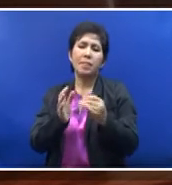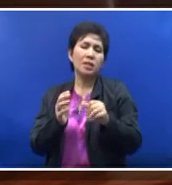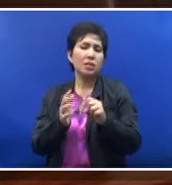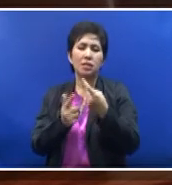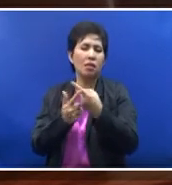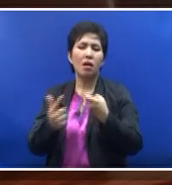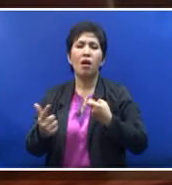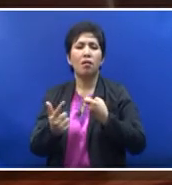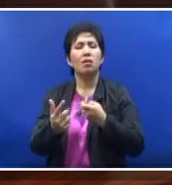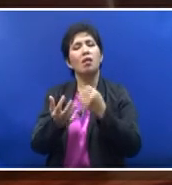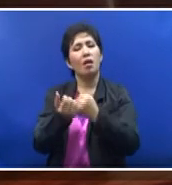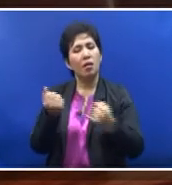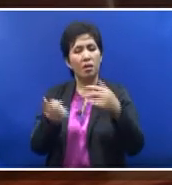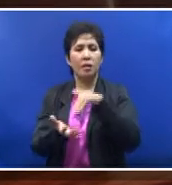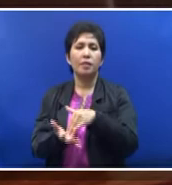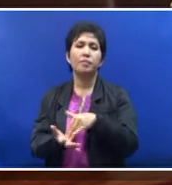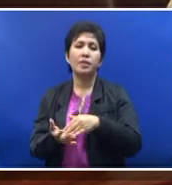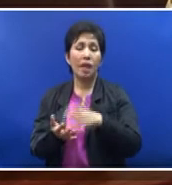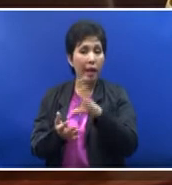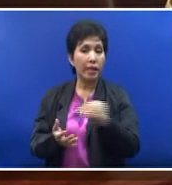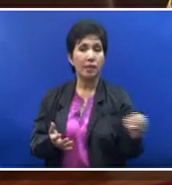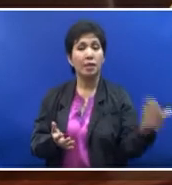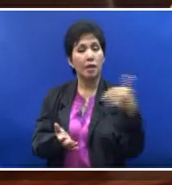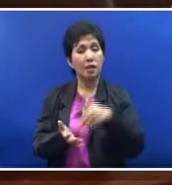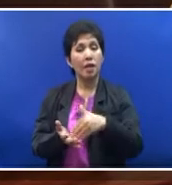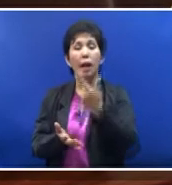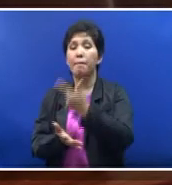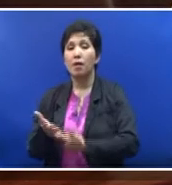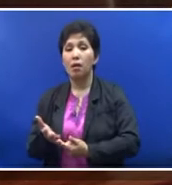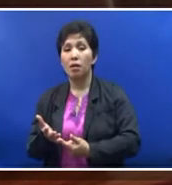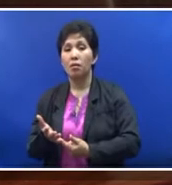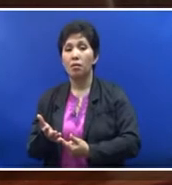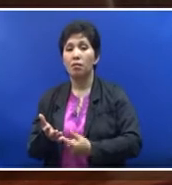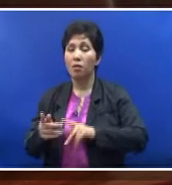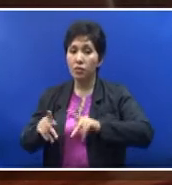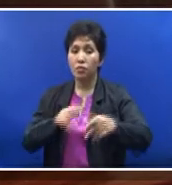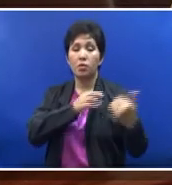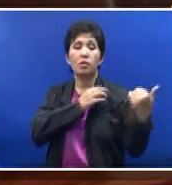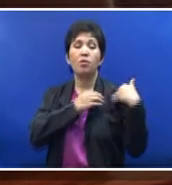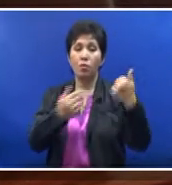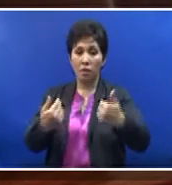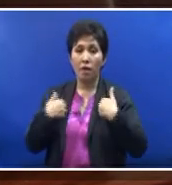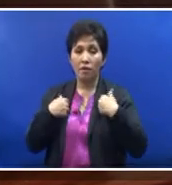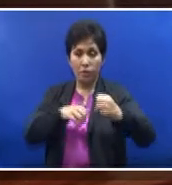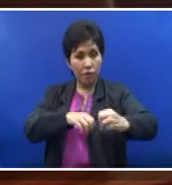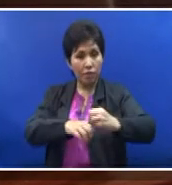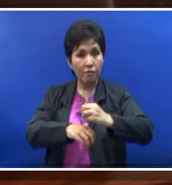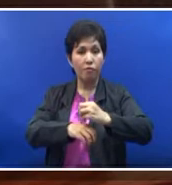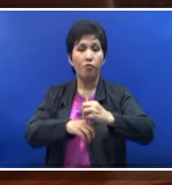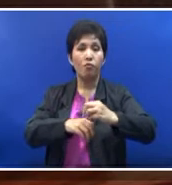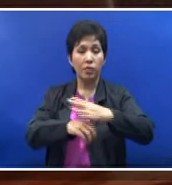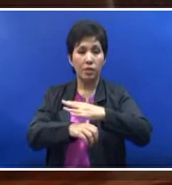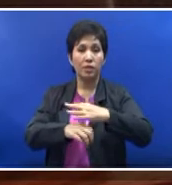process. Okay? And then, whatever resources that you have, it will influence the way you